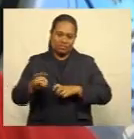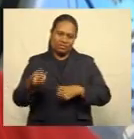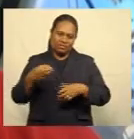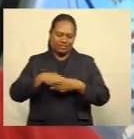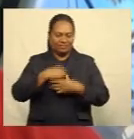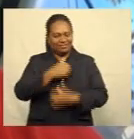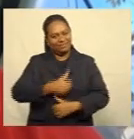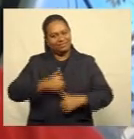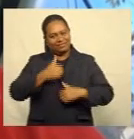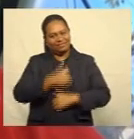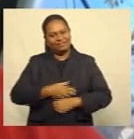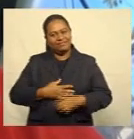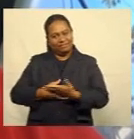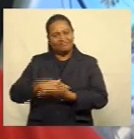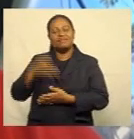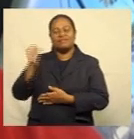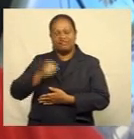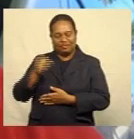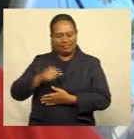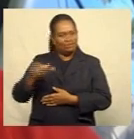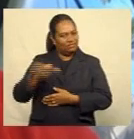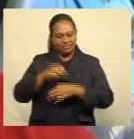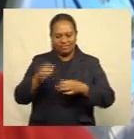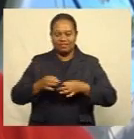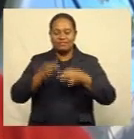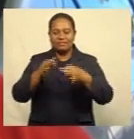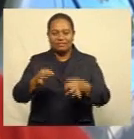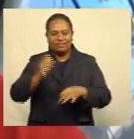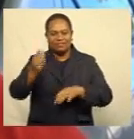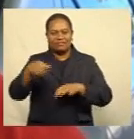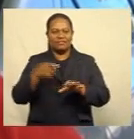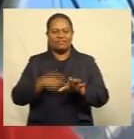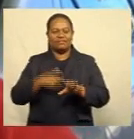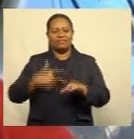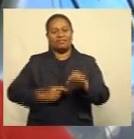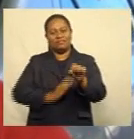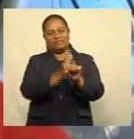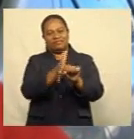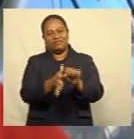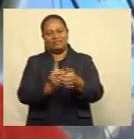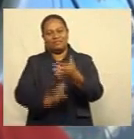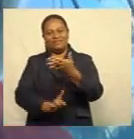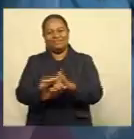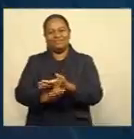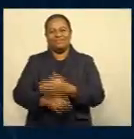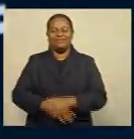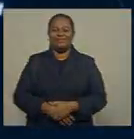it. Yes, the game should be moved to next year because of the pandemic.